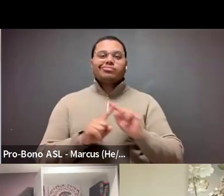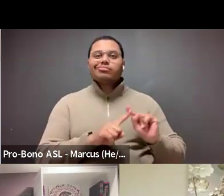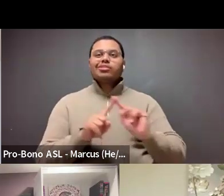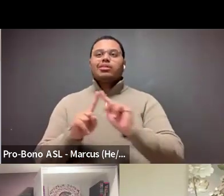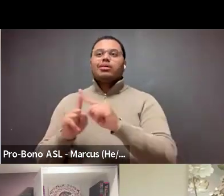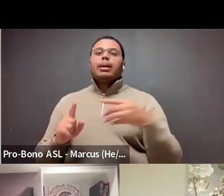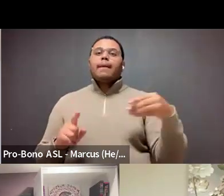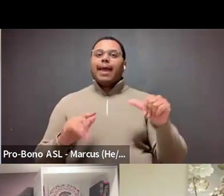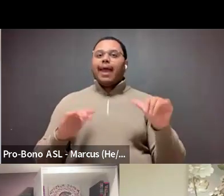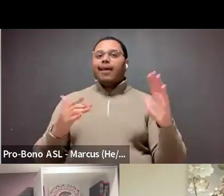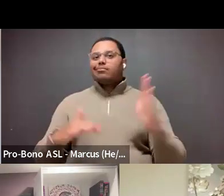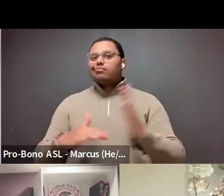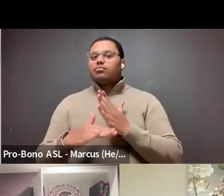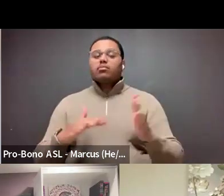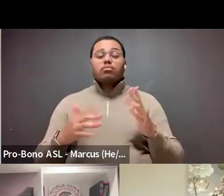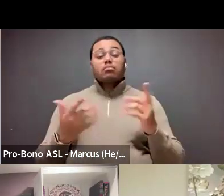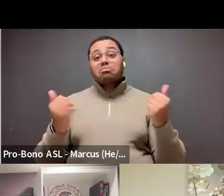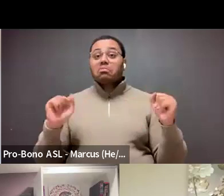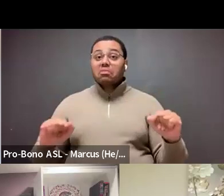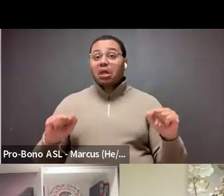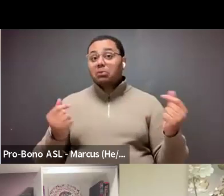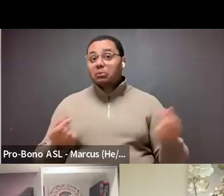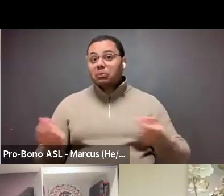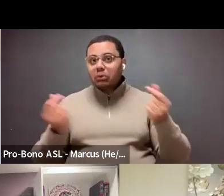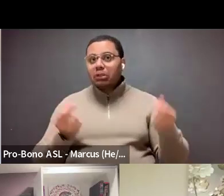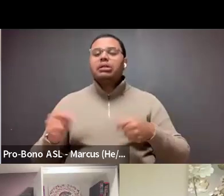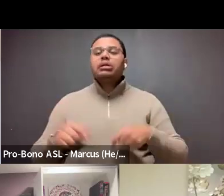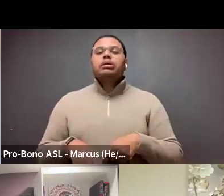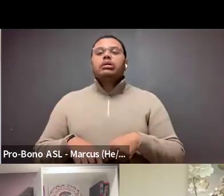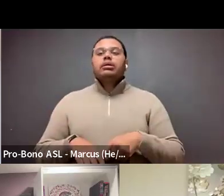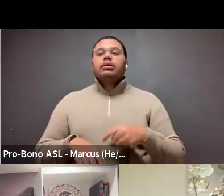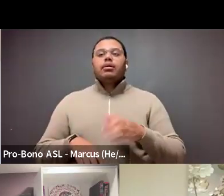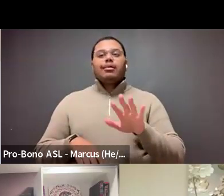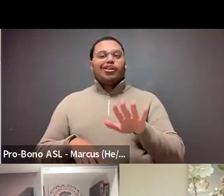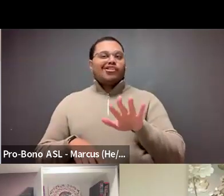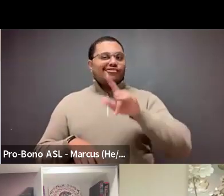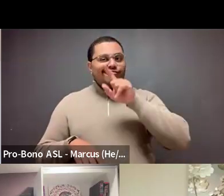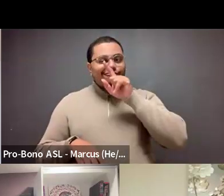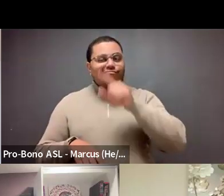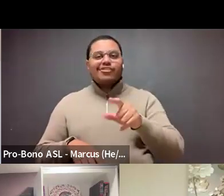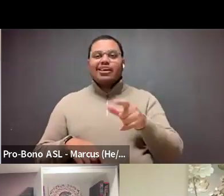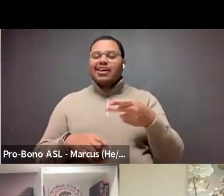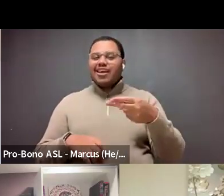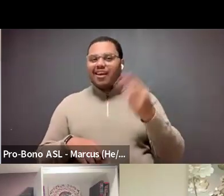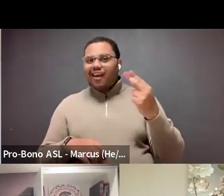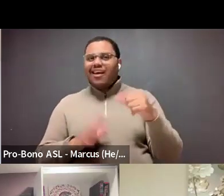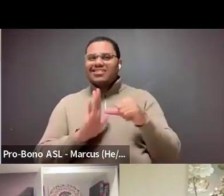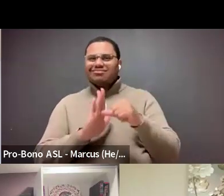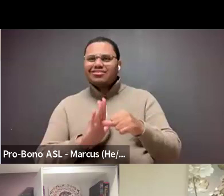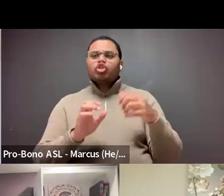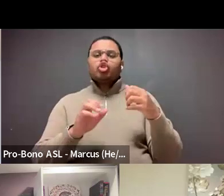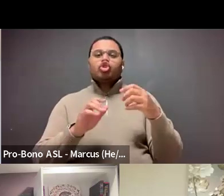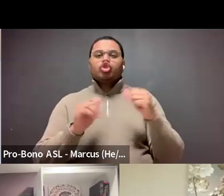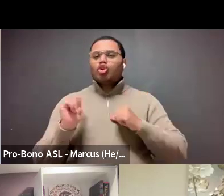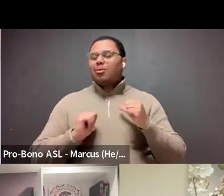pay scale, but also because it is doable, right? And so I've, even on really high intensity shows, I've never been there every